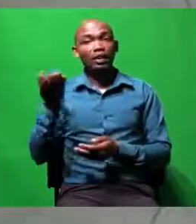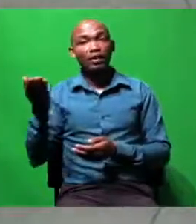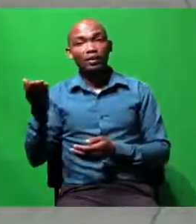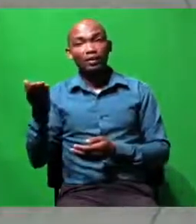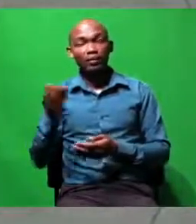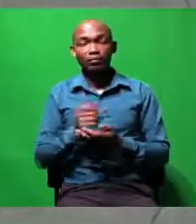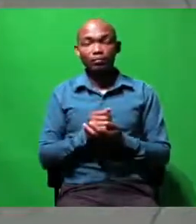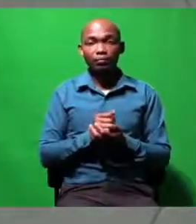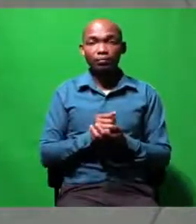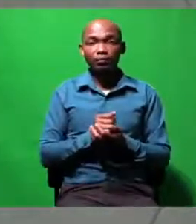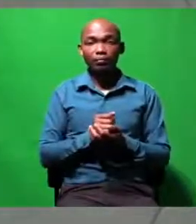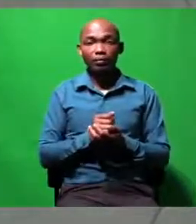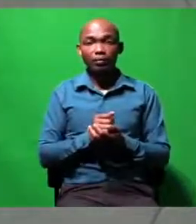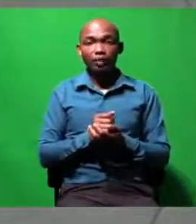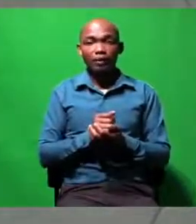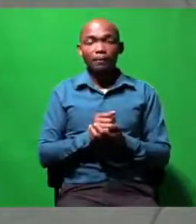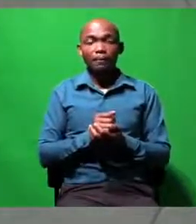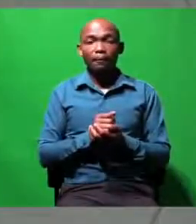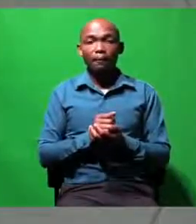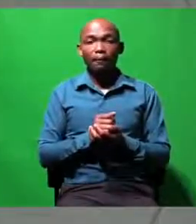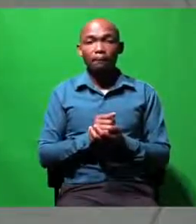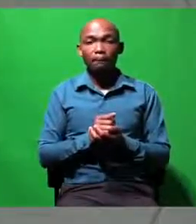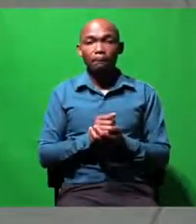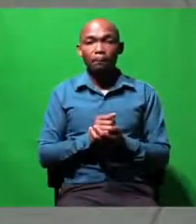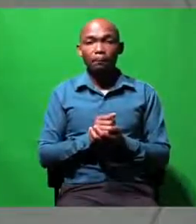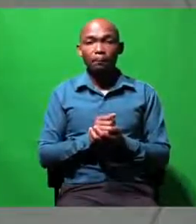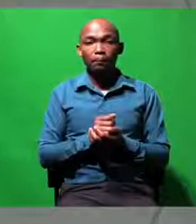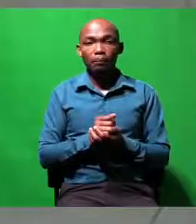And the others. So the leader